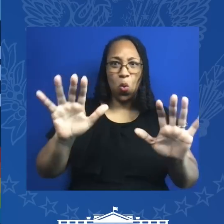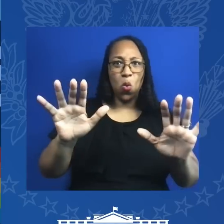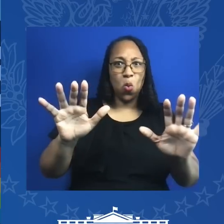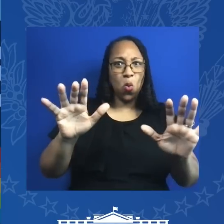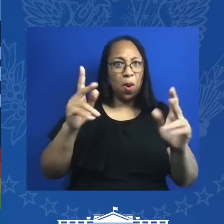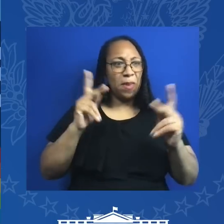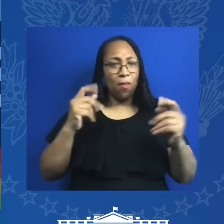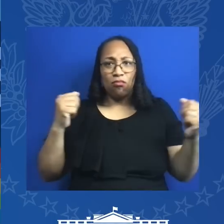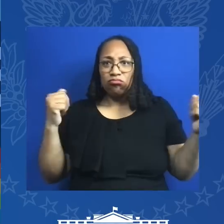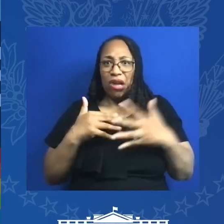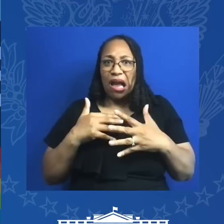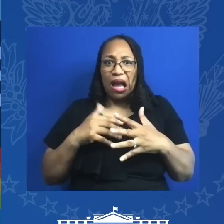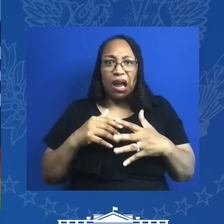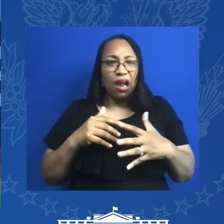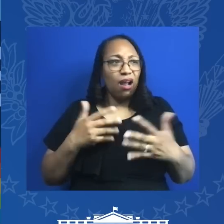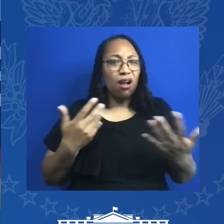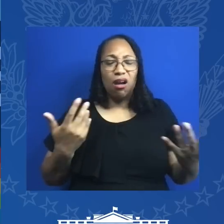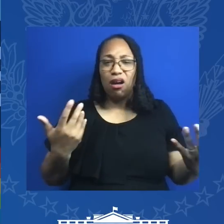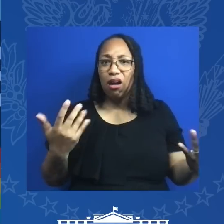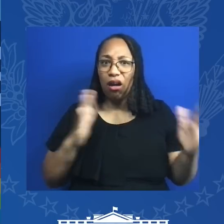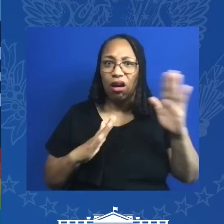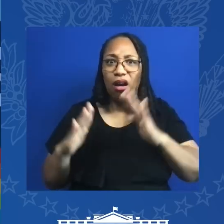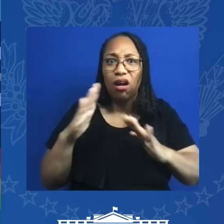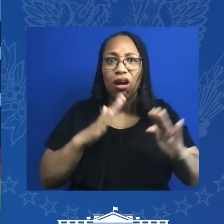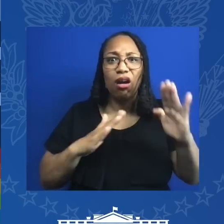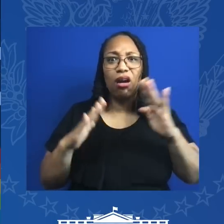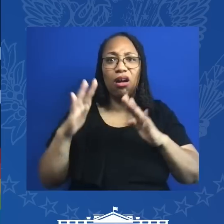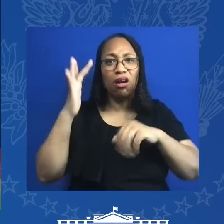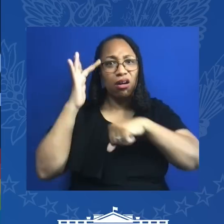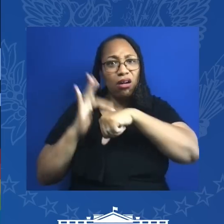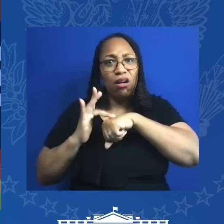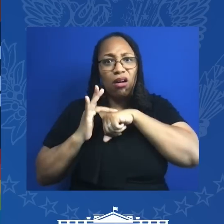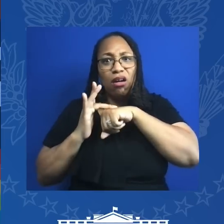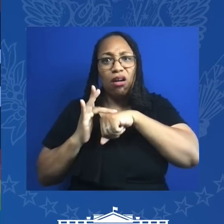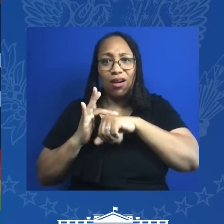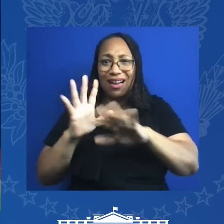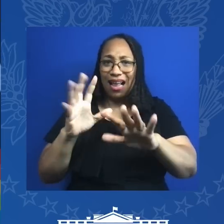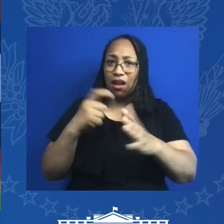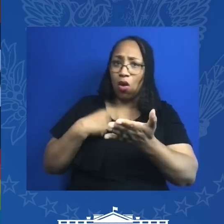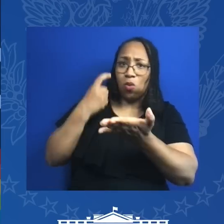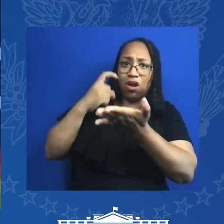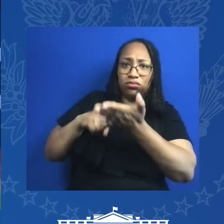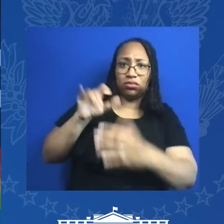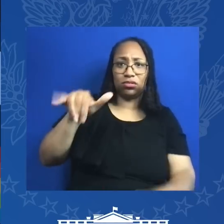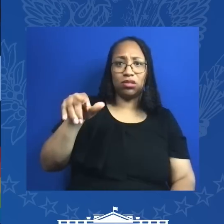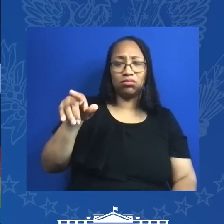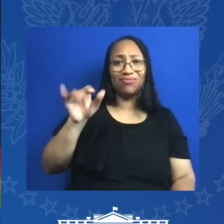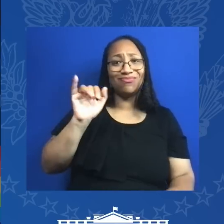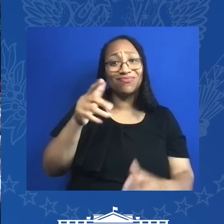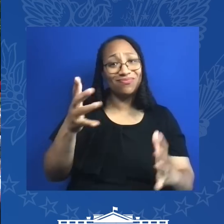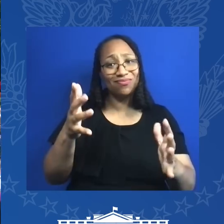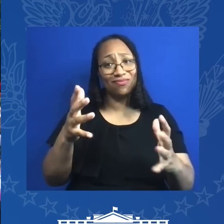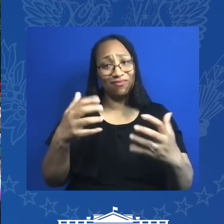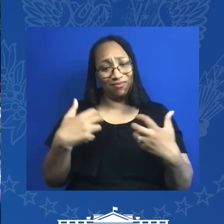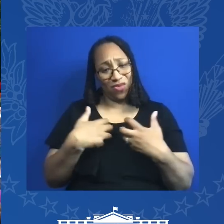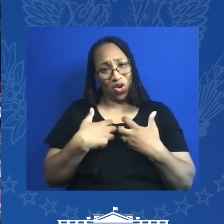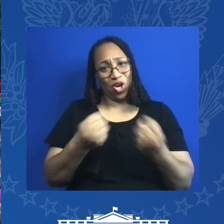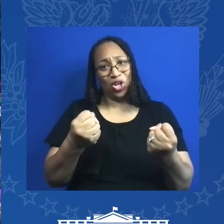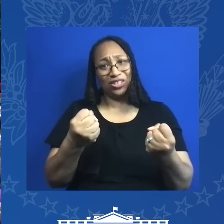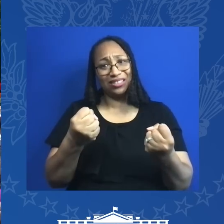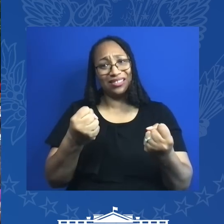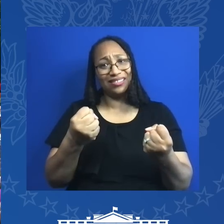about courage. Well, I see more courage in this lawn than I've seen in any time in the recent past.